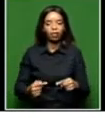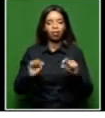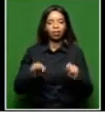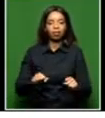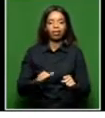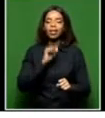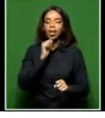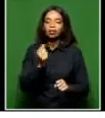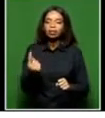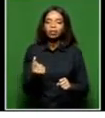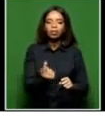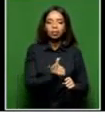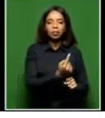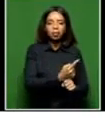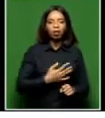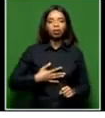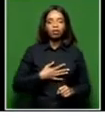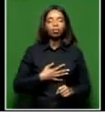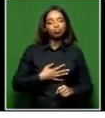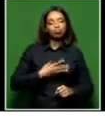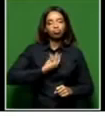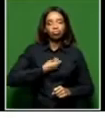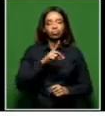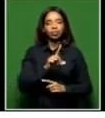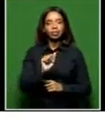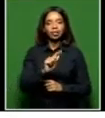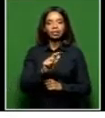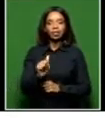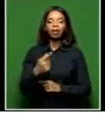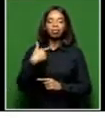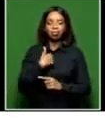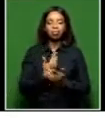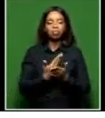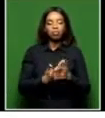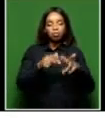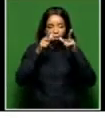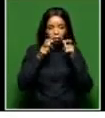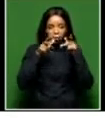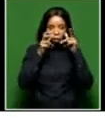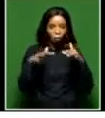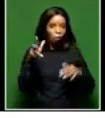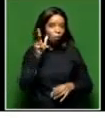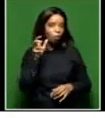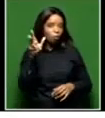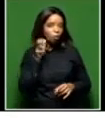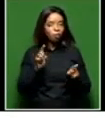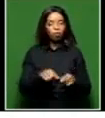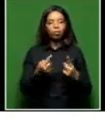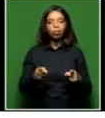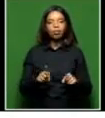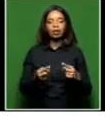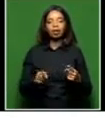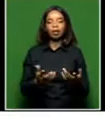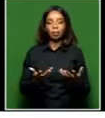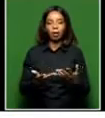everybody that has Spotify, Deezer, it's not everybody that has access to that. So when I sell my music online, it